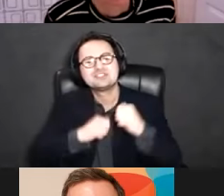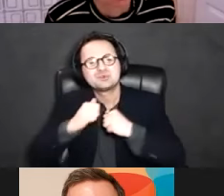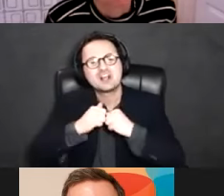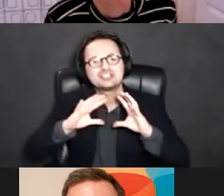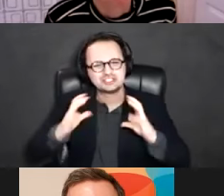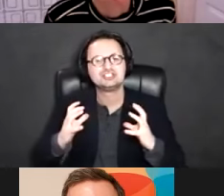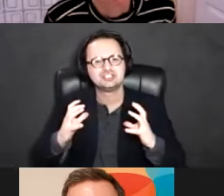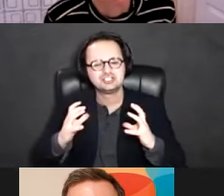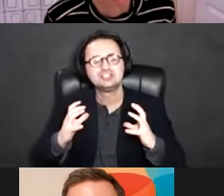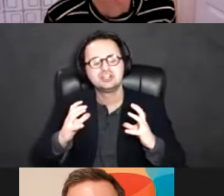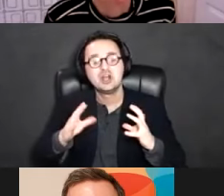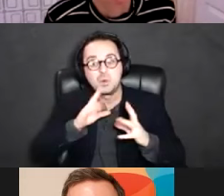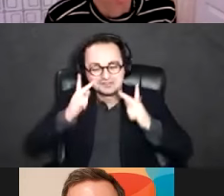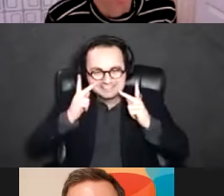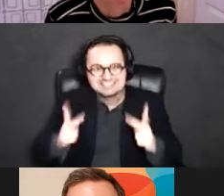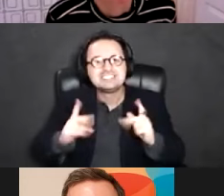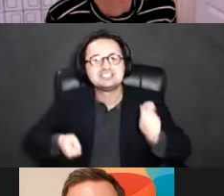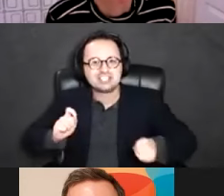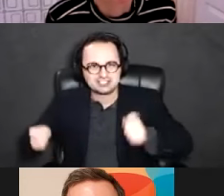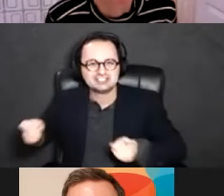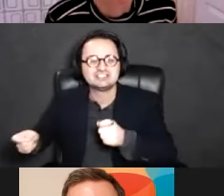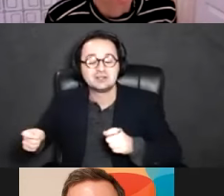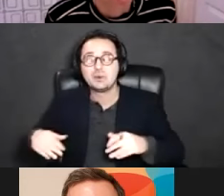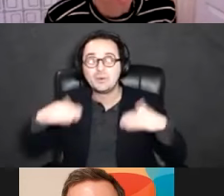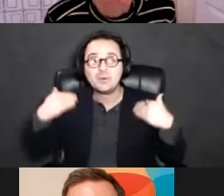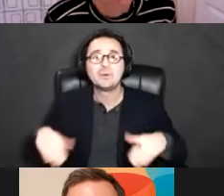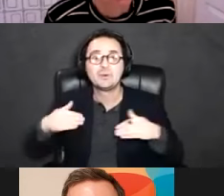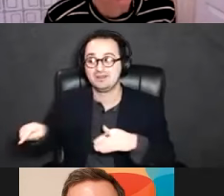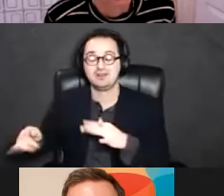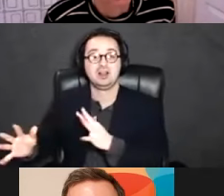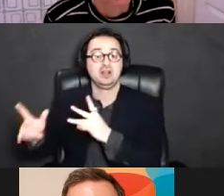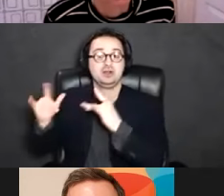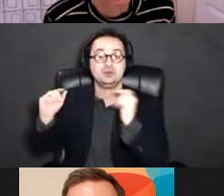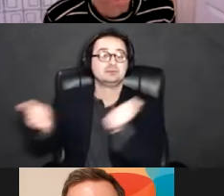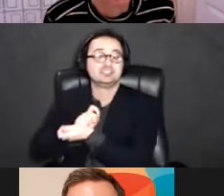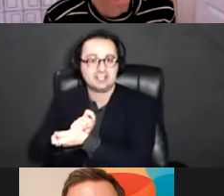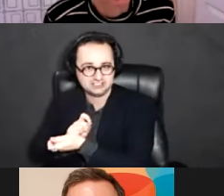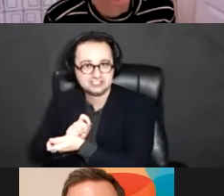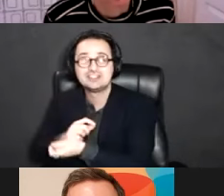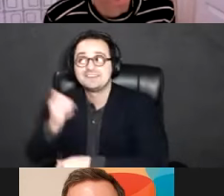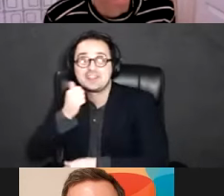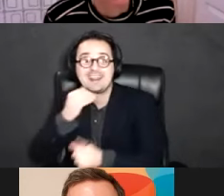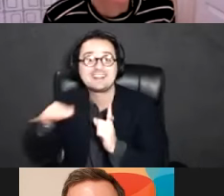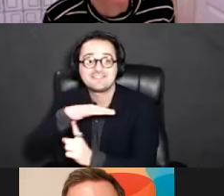we're going to see the changes related to this dramatic change in the daily